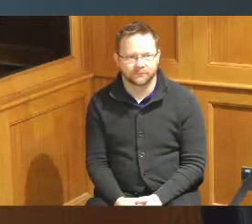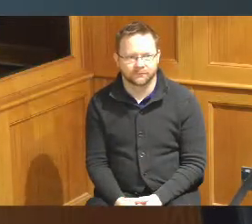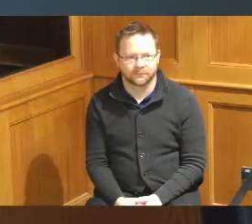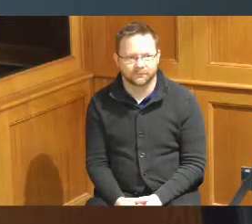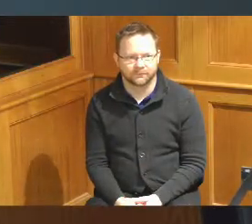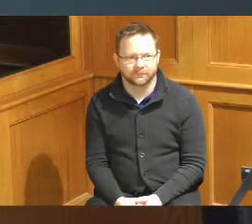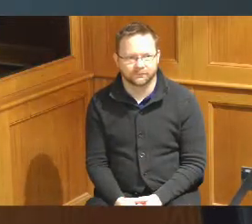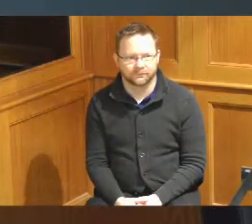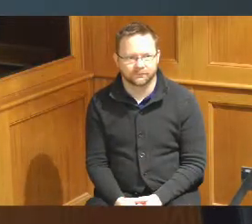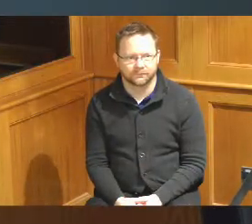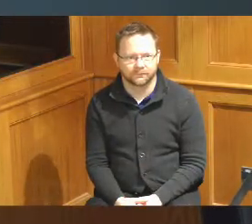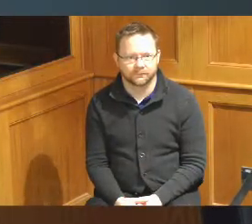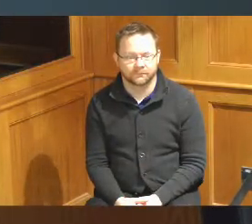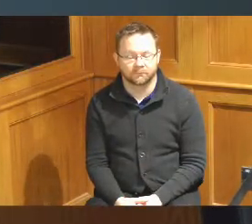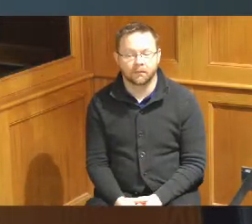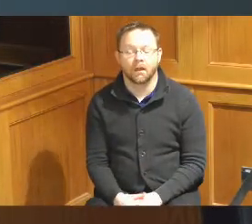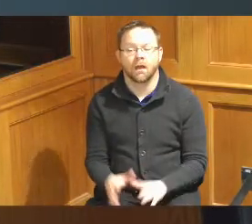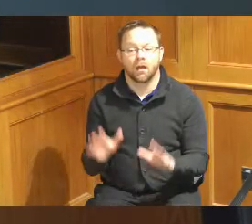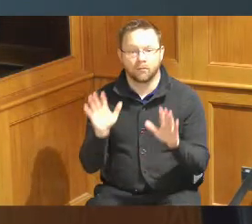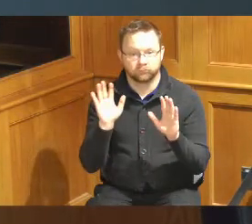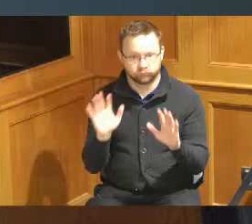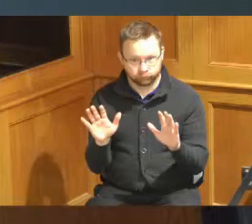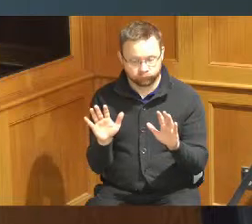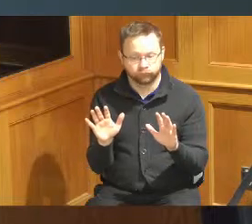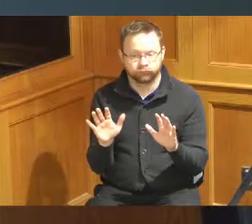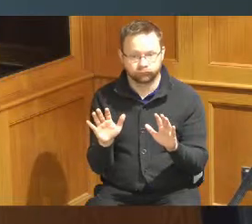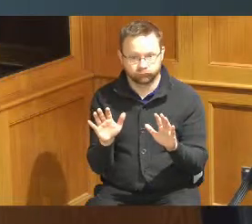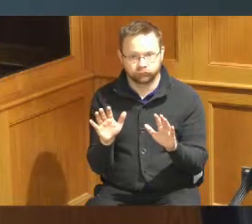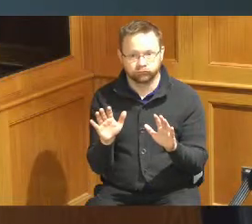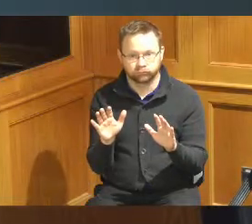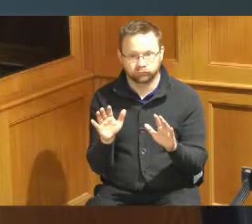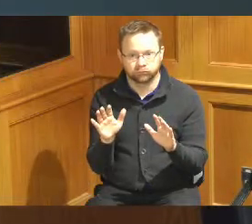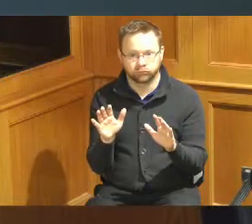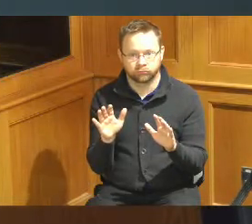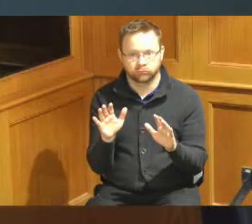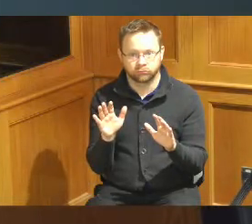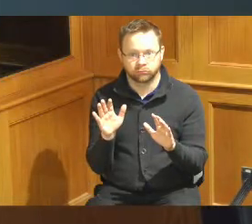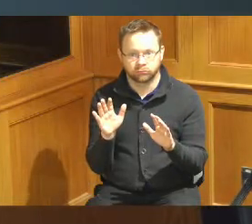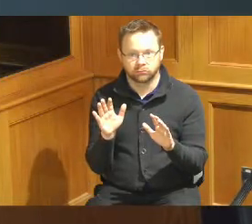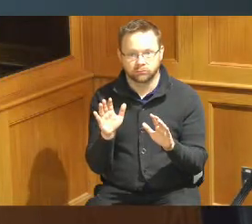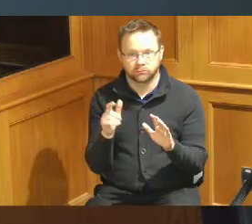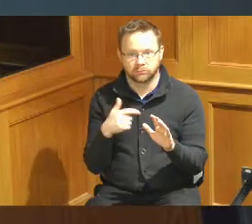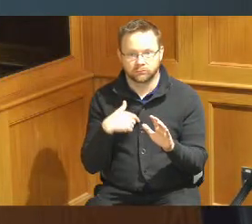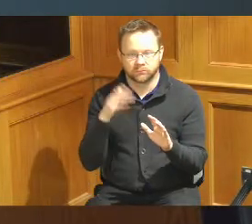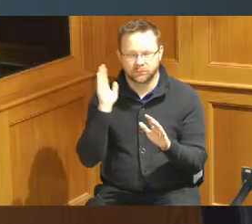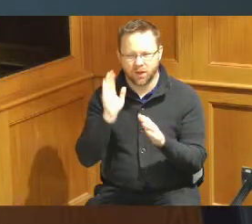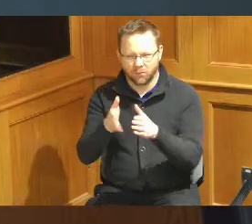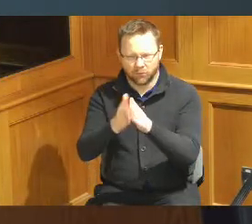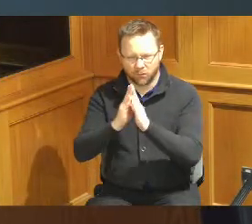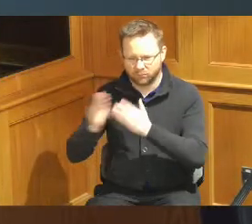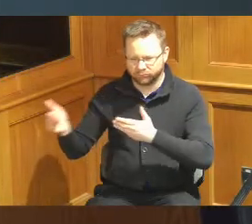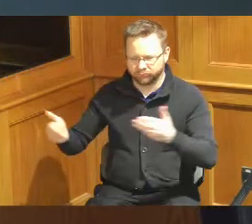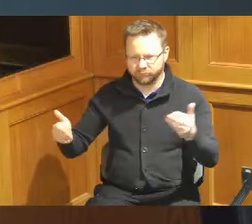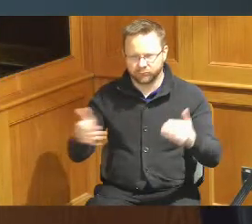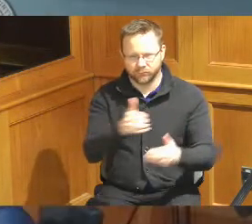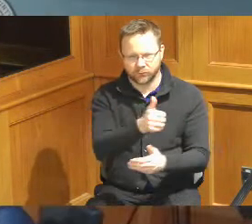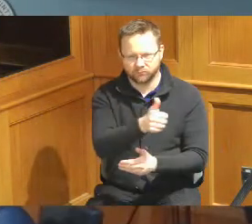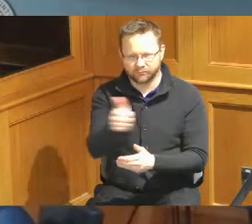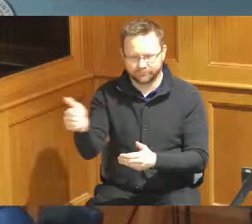And while you're doing that, I'm going to ask everyone on the dais to introduce themselves.